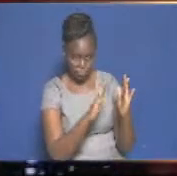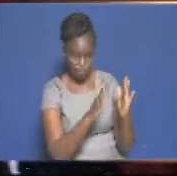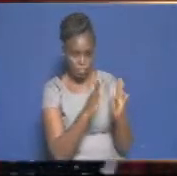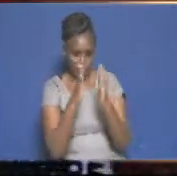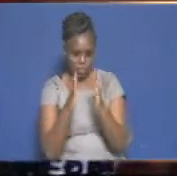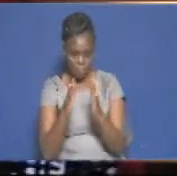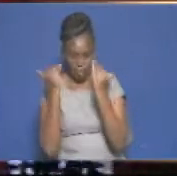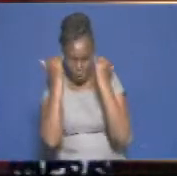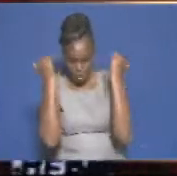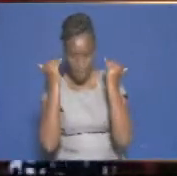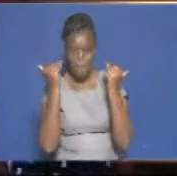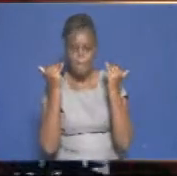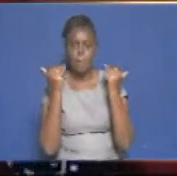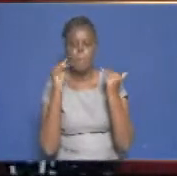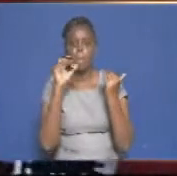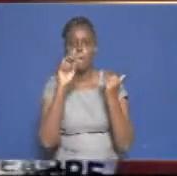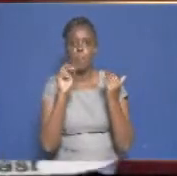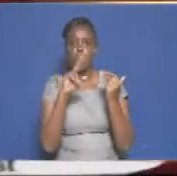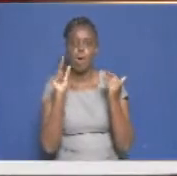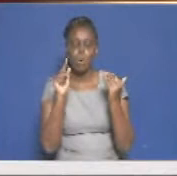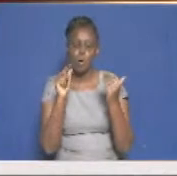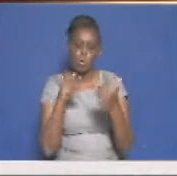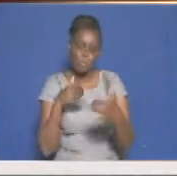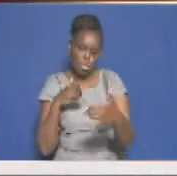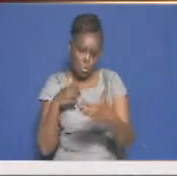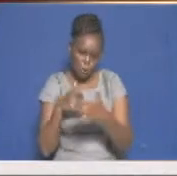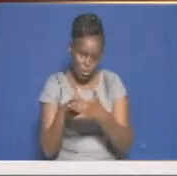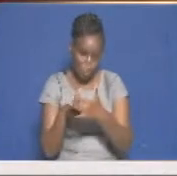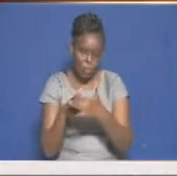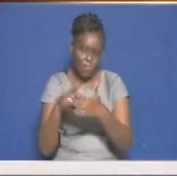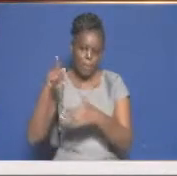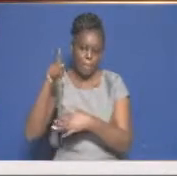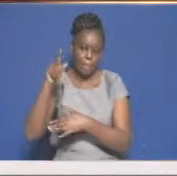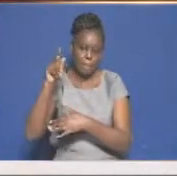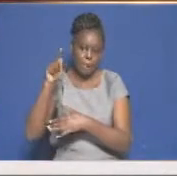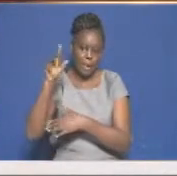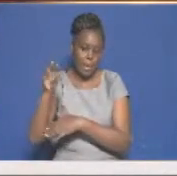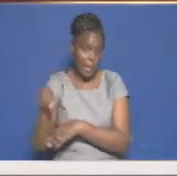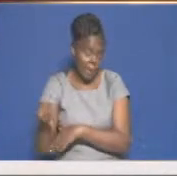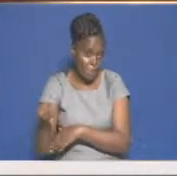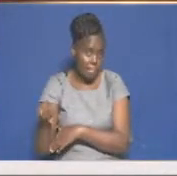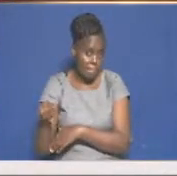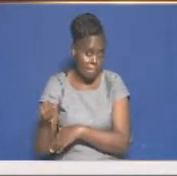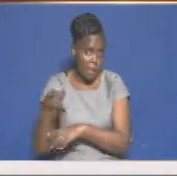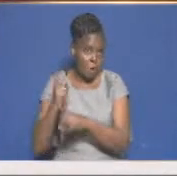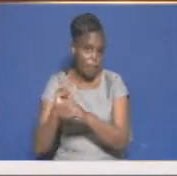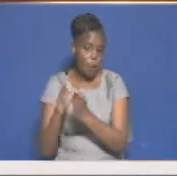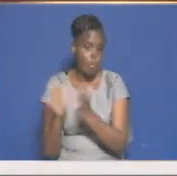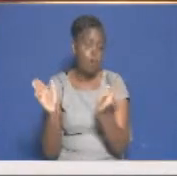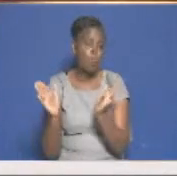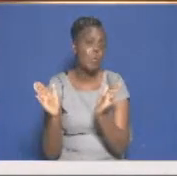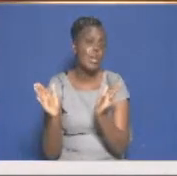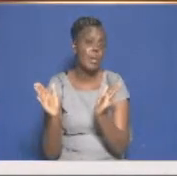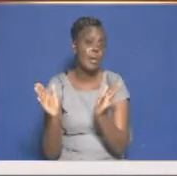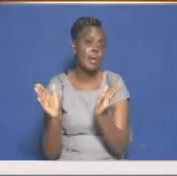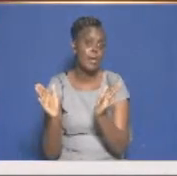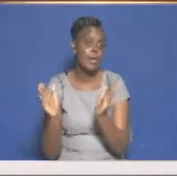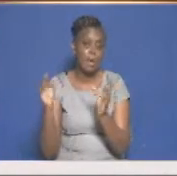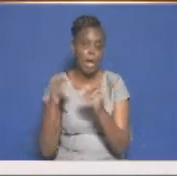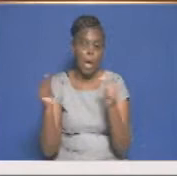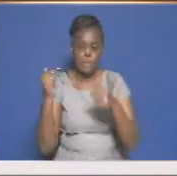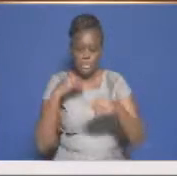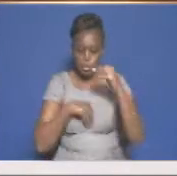myself stopped the Prime Minister of Malaysia in 2015 from opening the